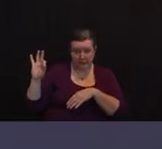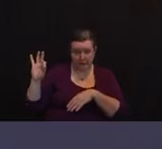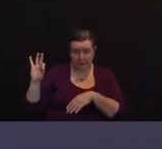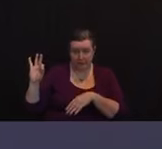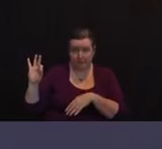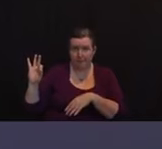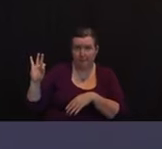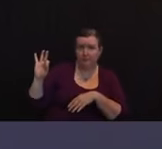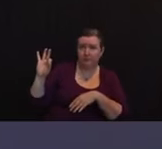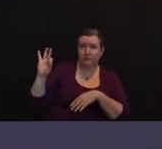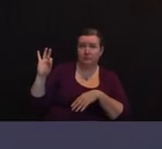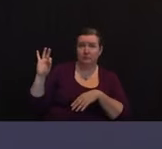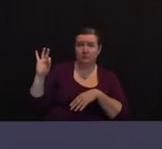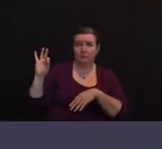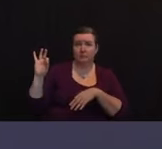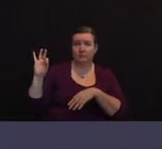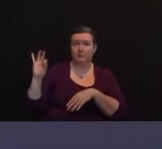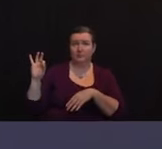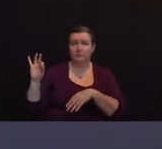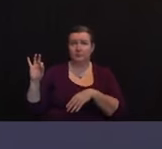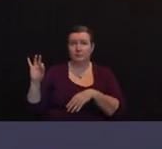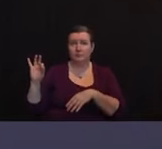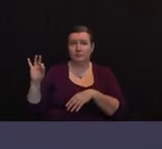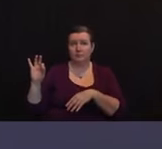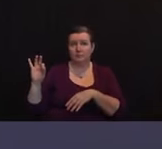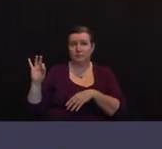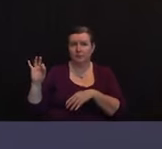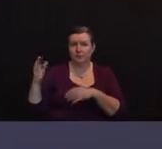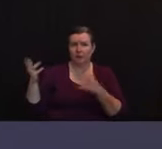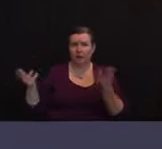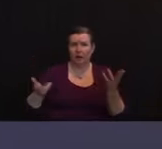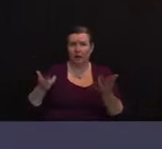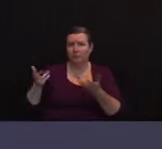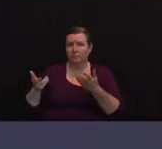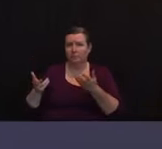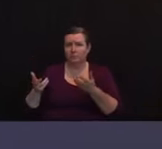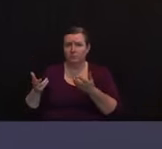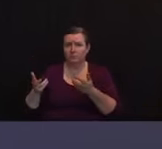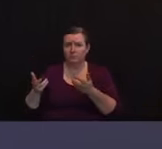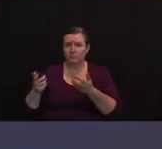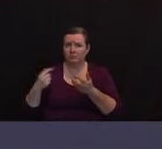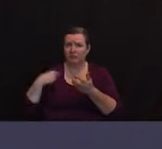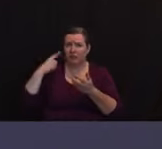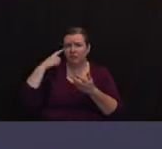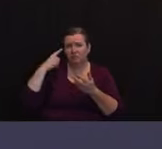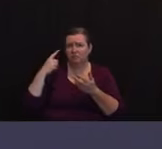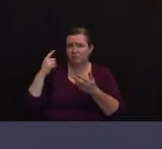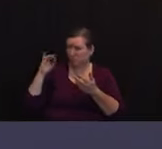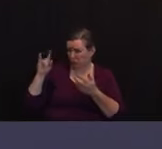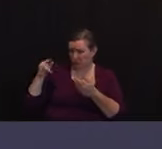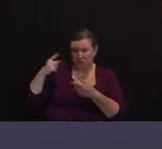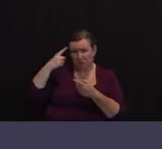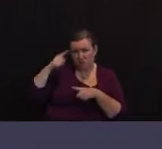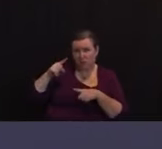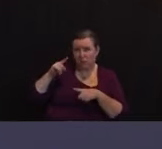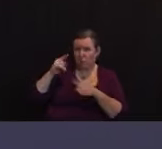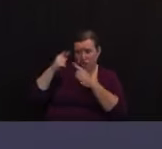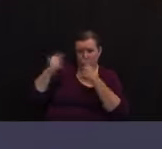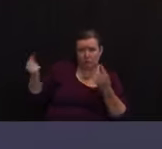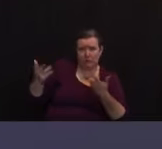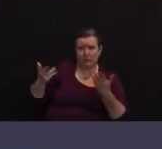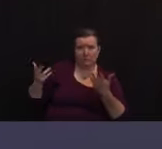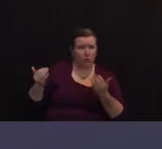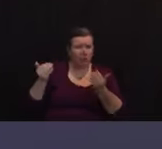And so I feel, I mean, I think Judy would echo this. We don't want to lurch out there and have to come